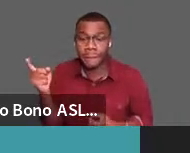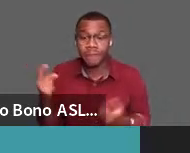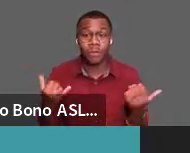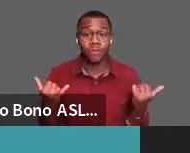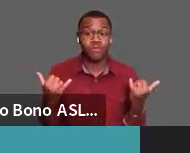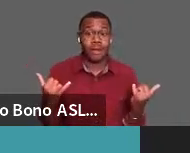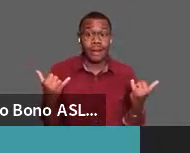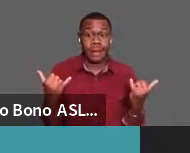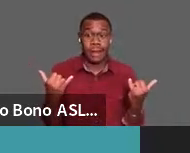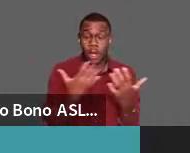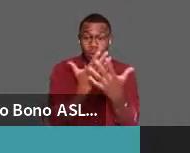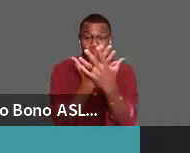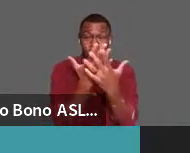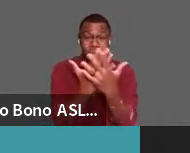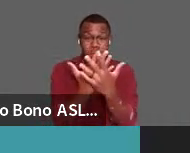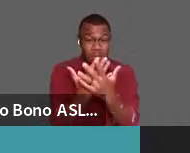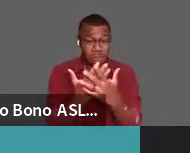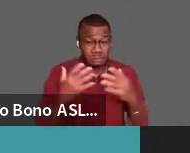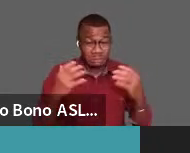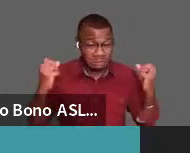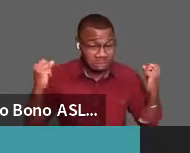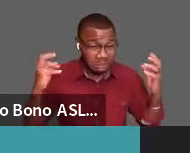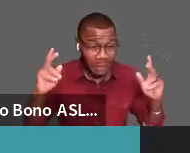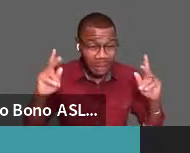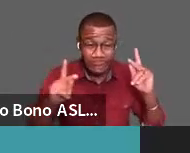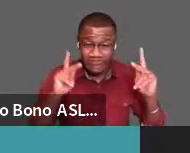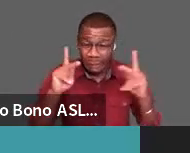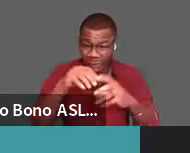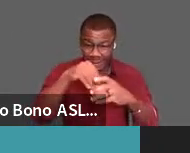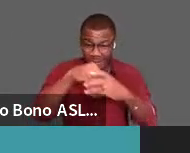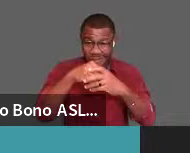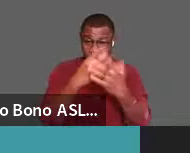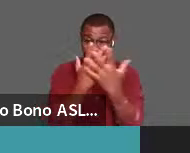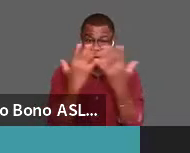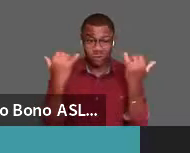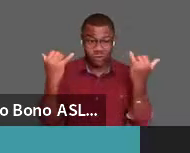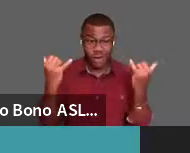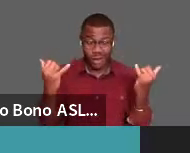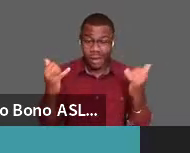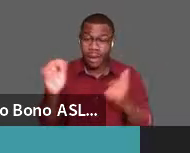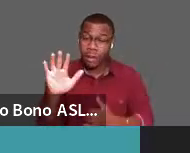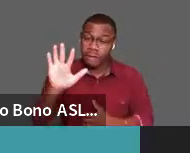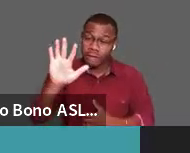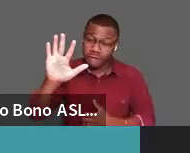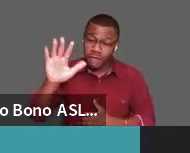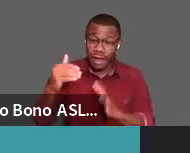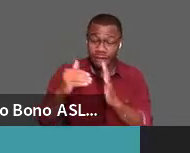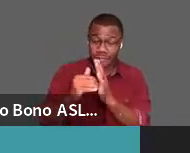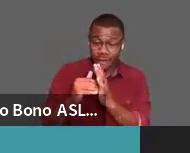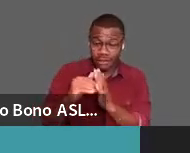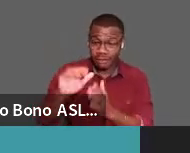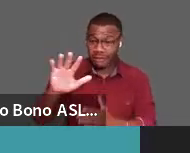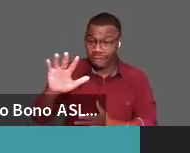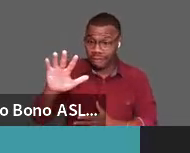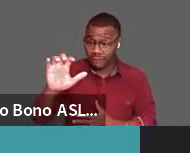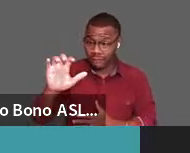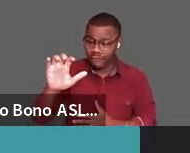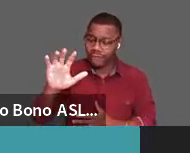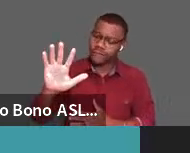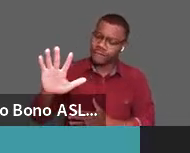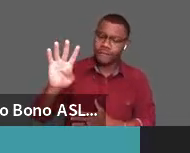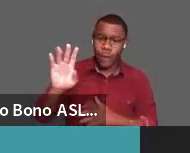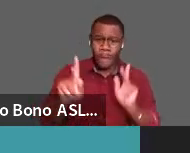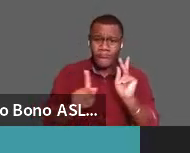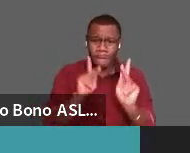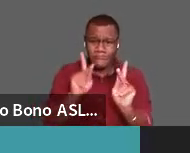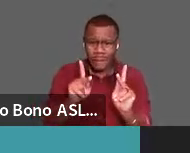14,860 people in LA County jails. According to the Vera Institute of Justice, there are 5,954 people suffering from mental illness. We